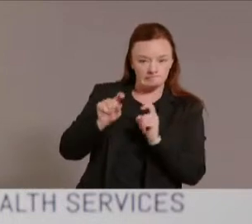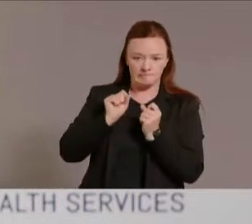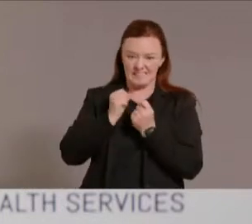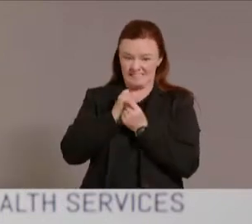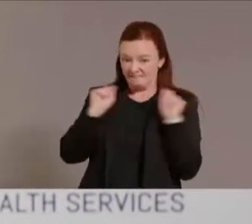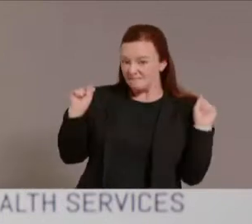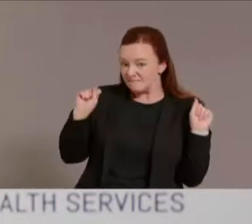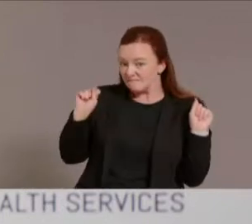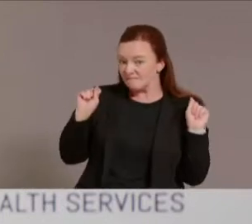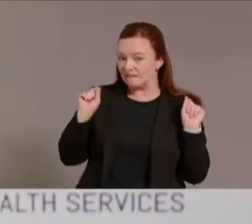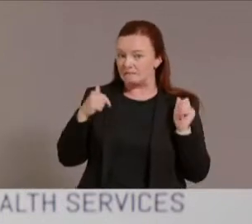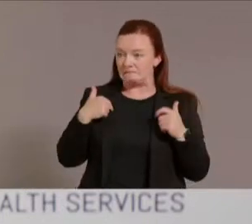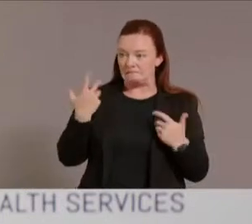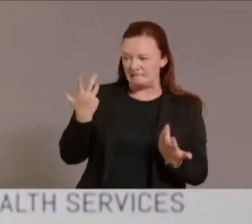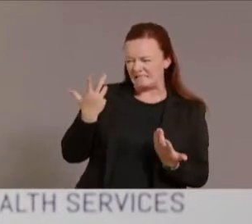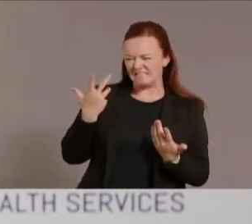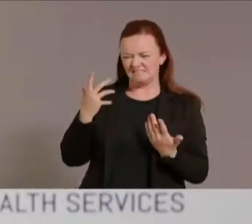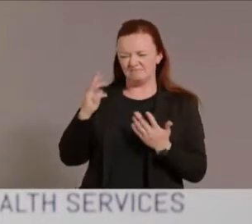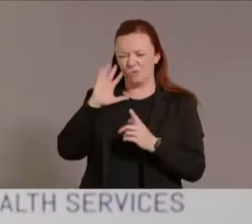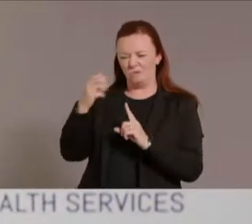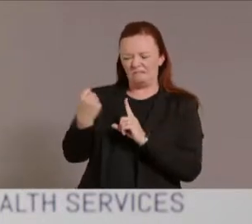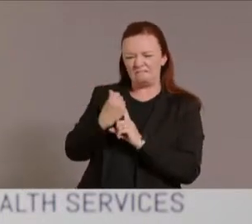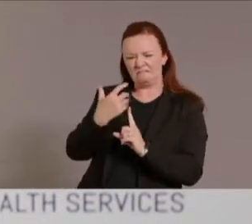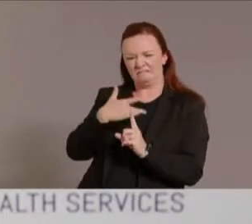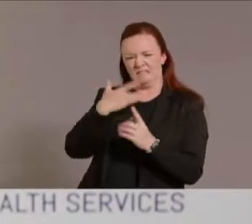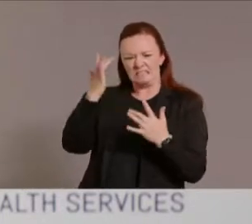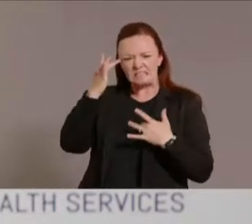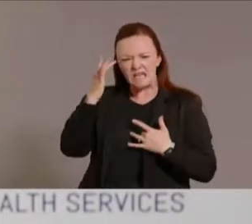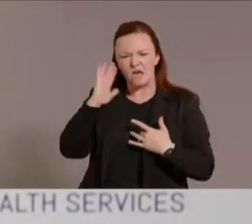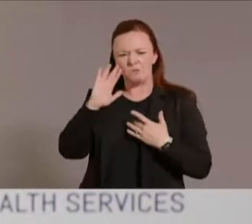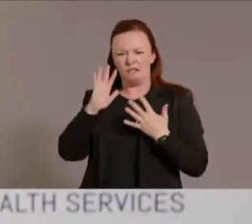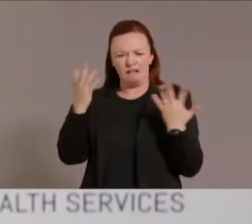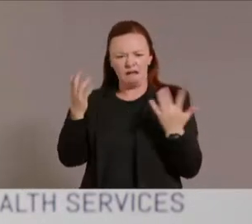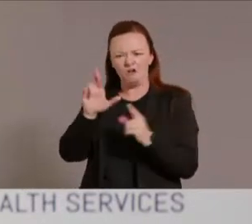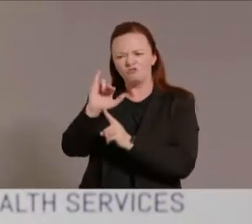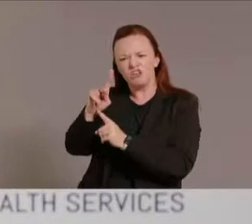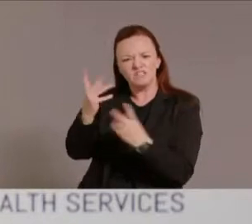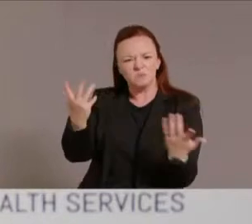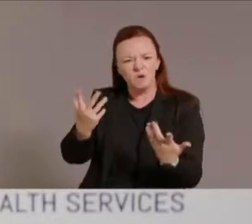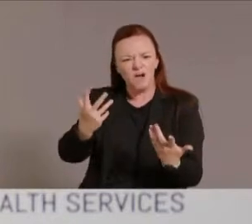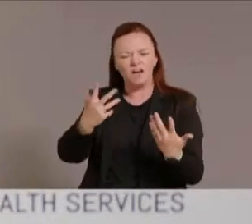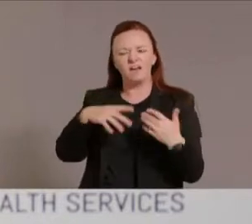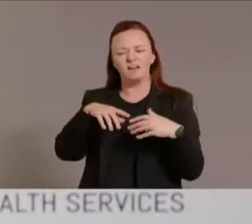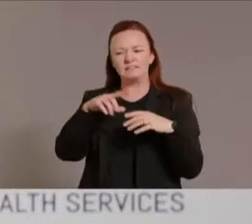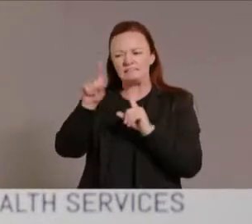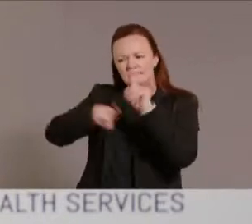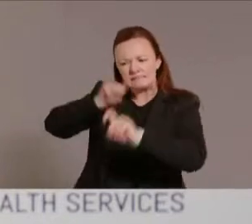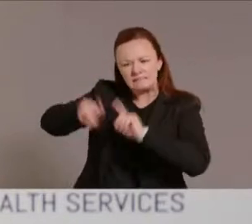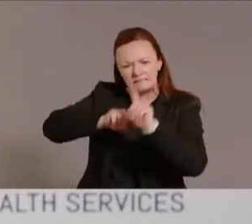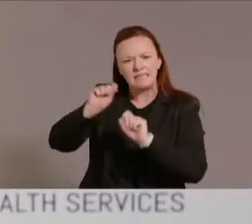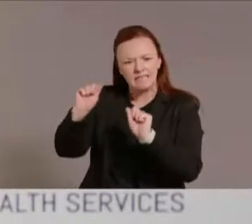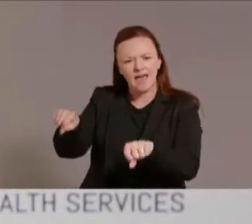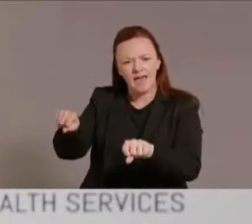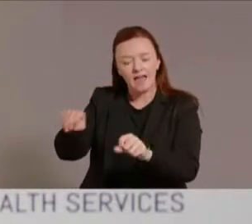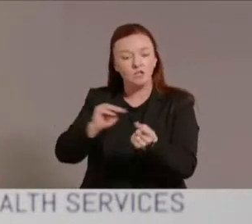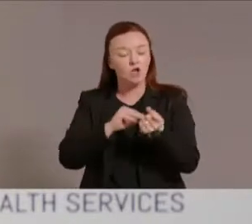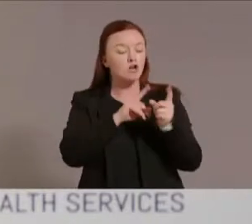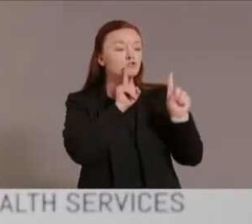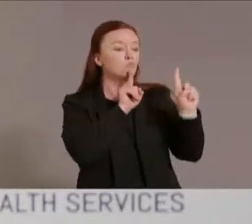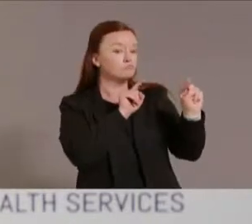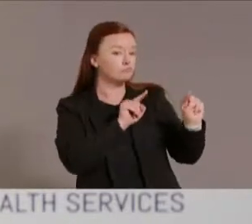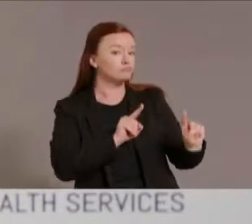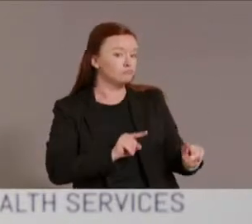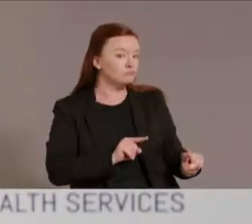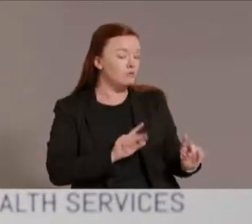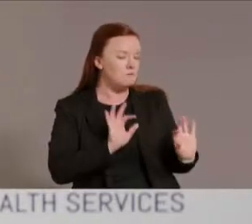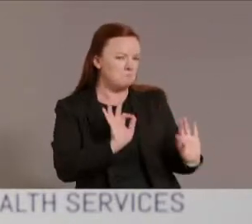is the vaccine? What would the side effects be? What are the risks associated with it? And a lot of people have very specific